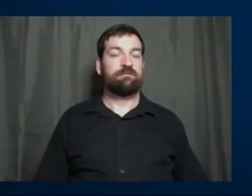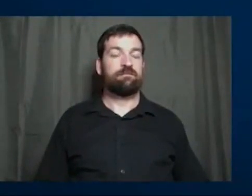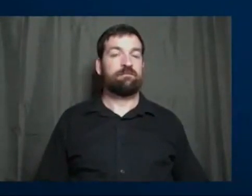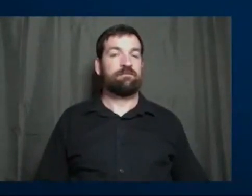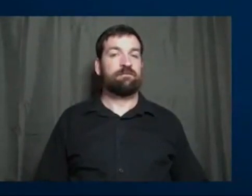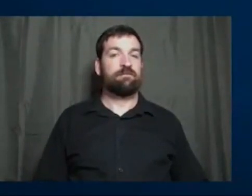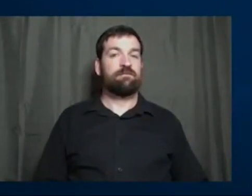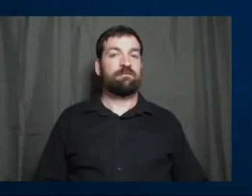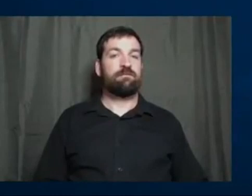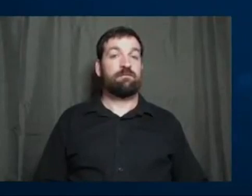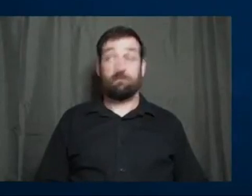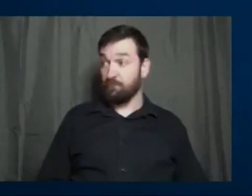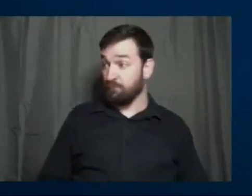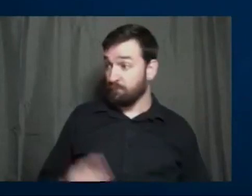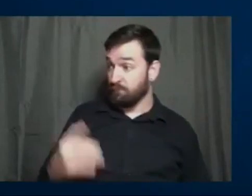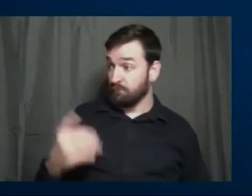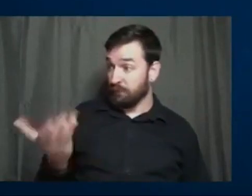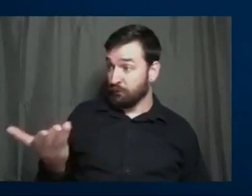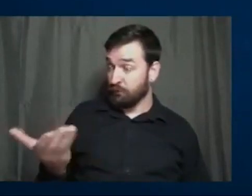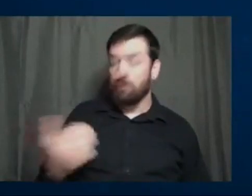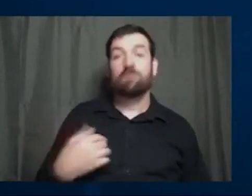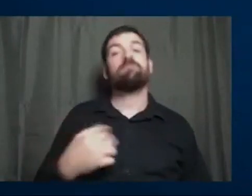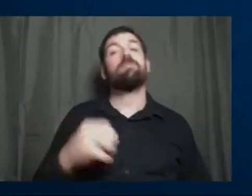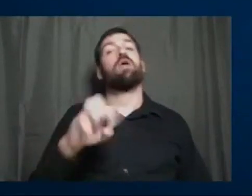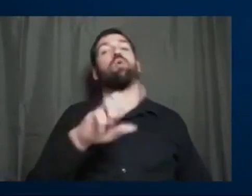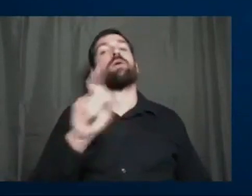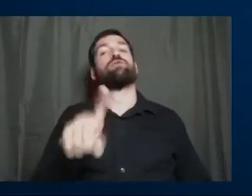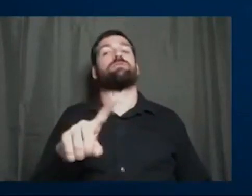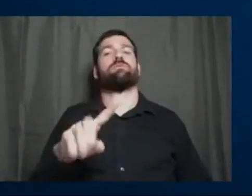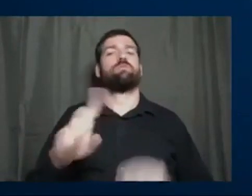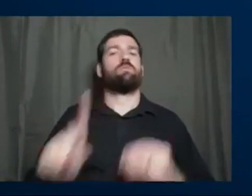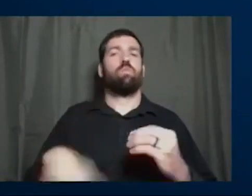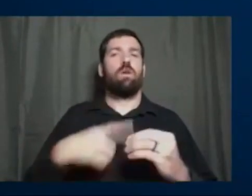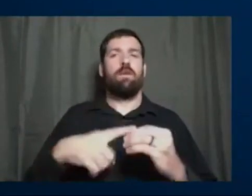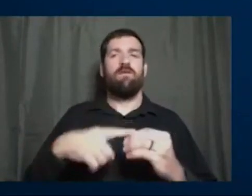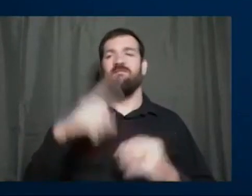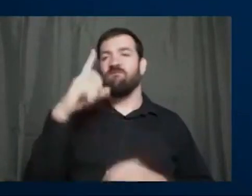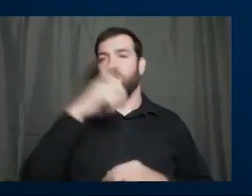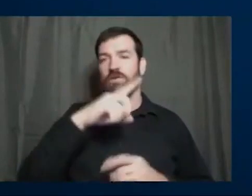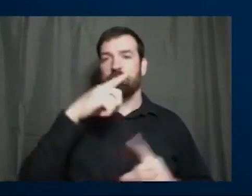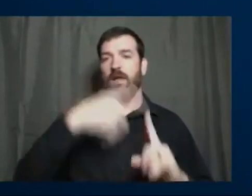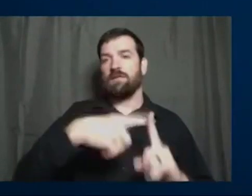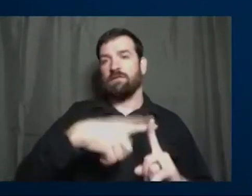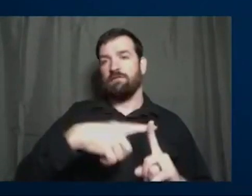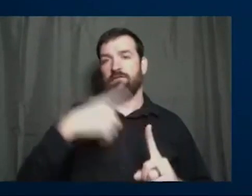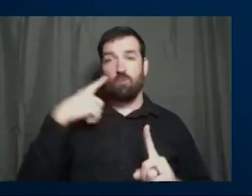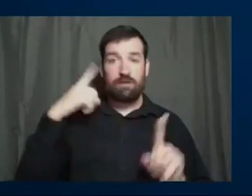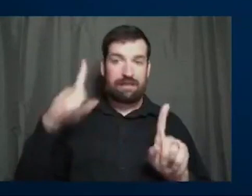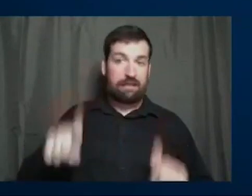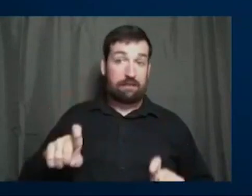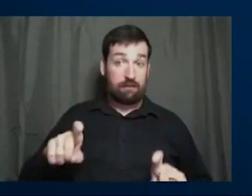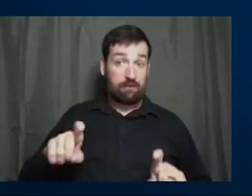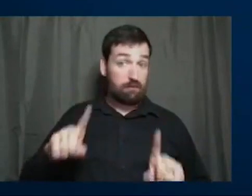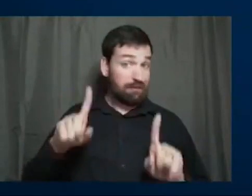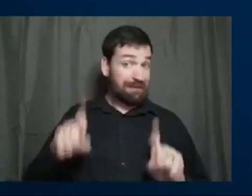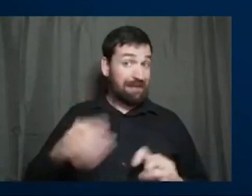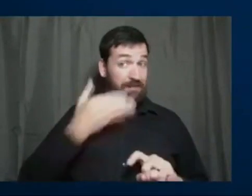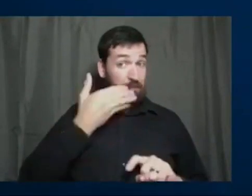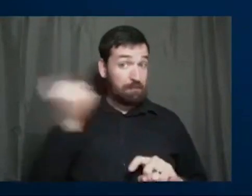Is she on? Well, the question is, what about false positives when it comes to tests? Are our tests better at not letting that